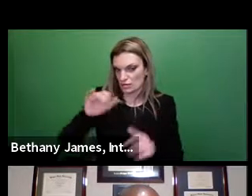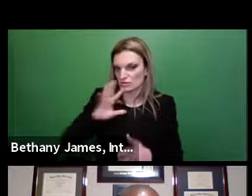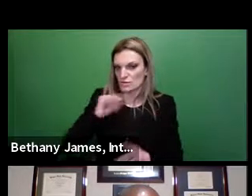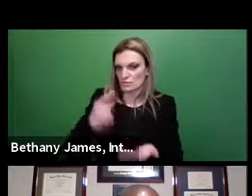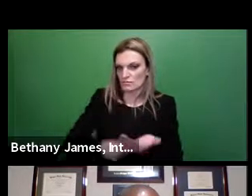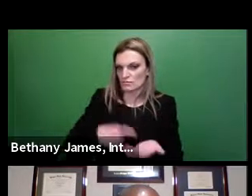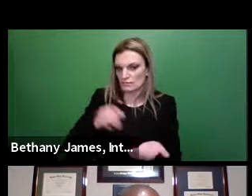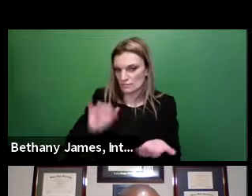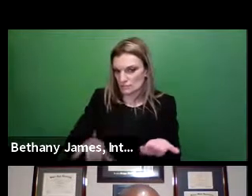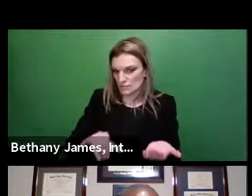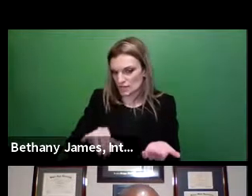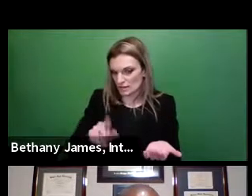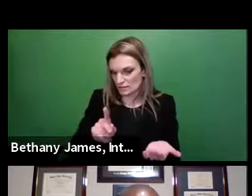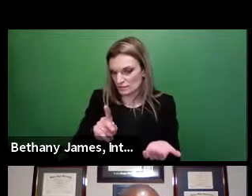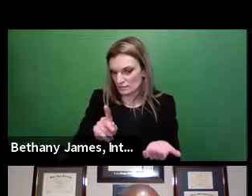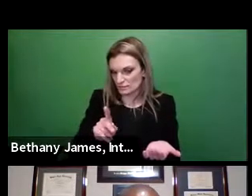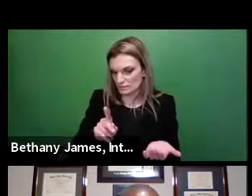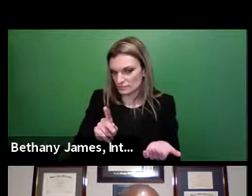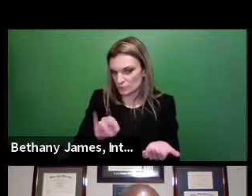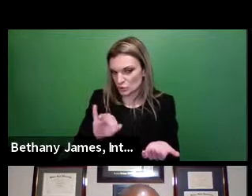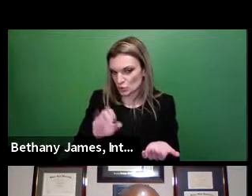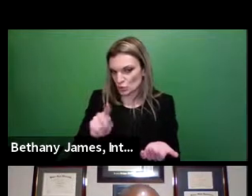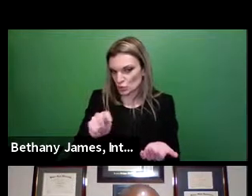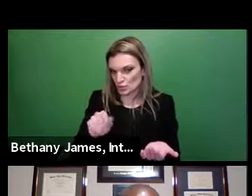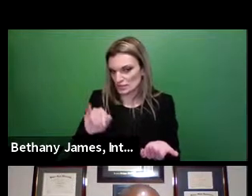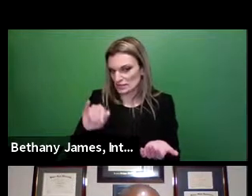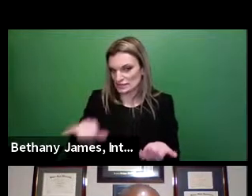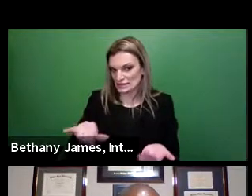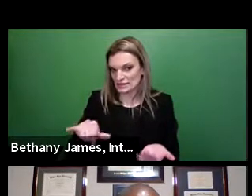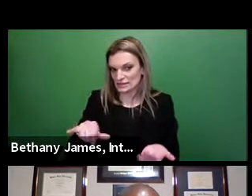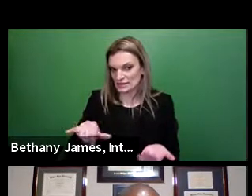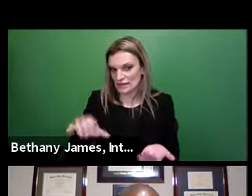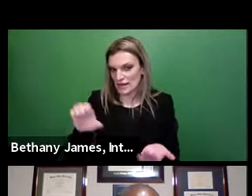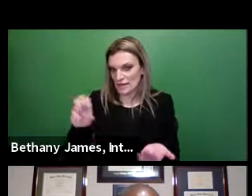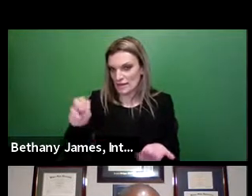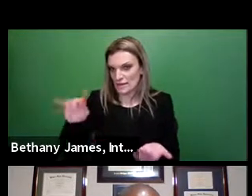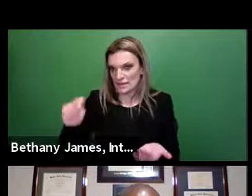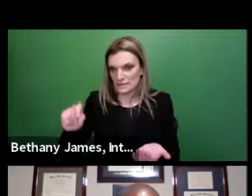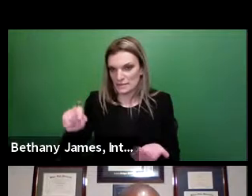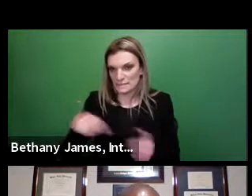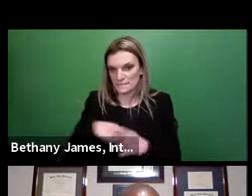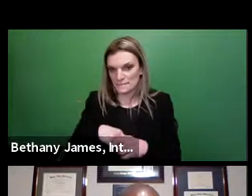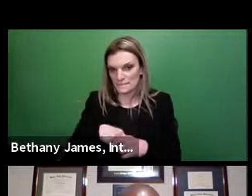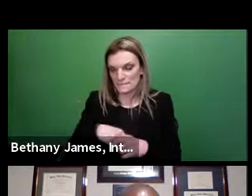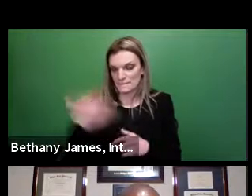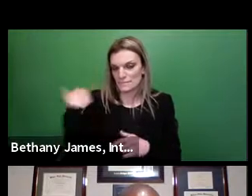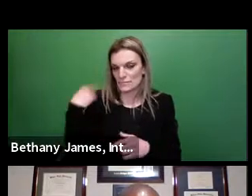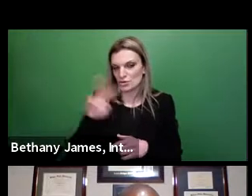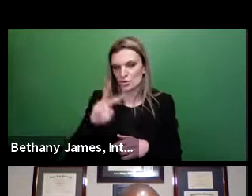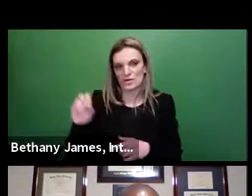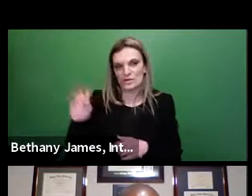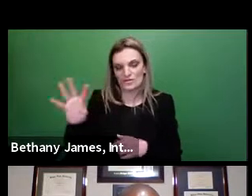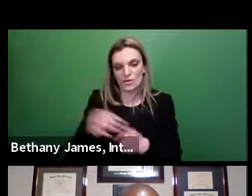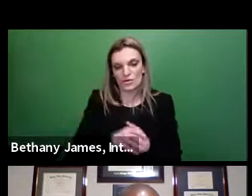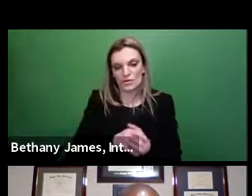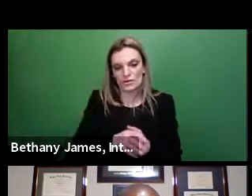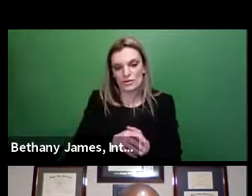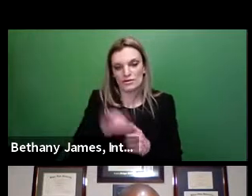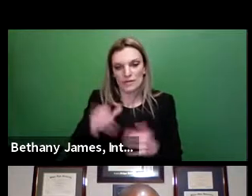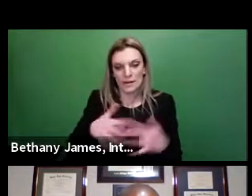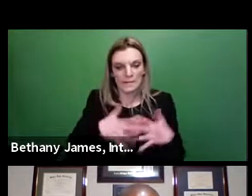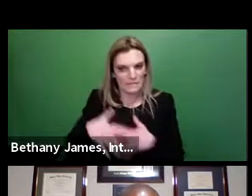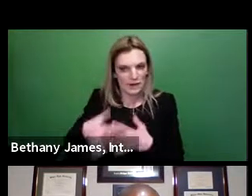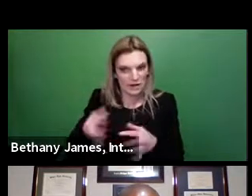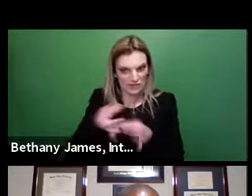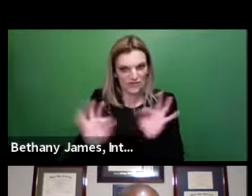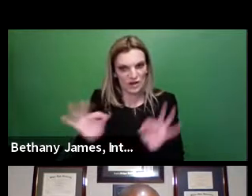Royalwood in 2004. So I will keep you apprised of that. The American Freedom Law Center case, we did